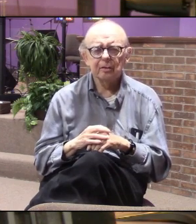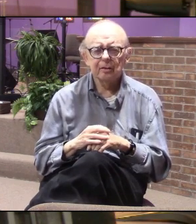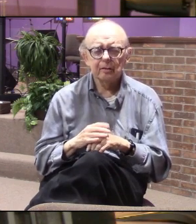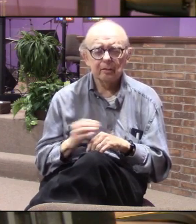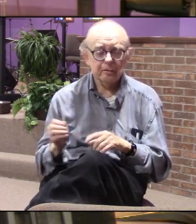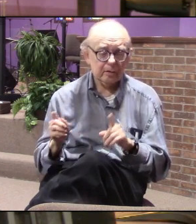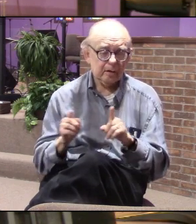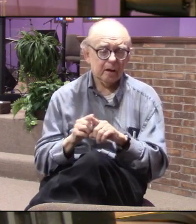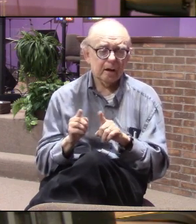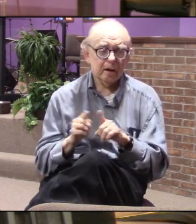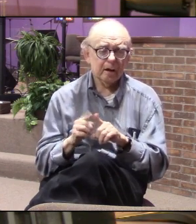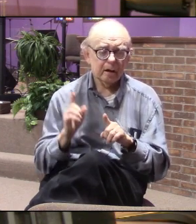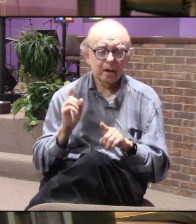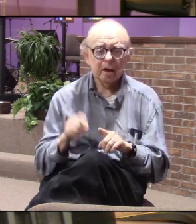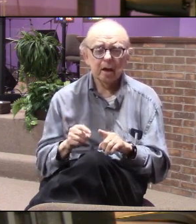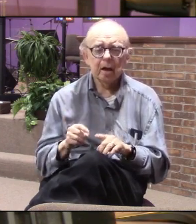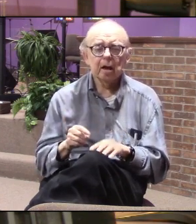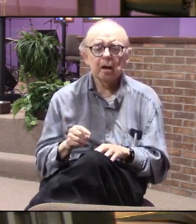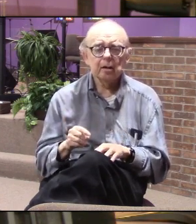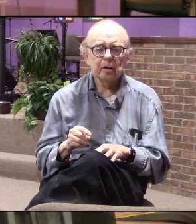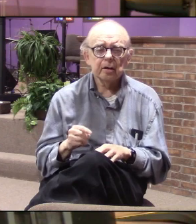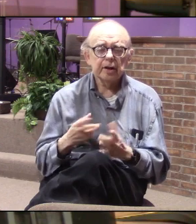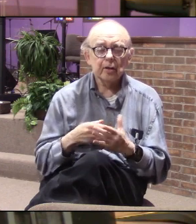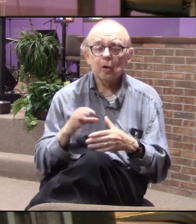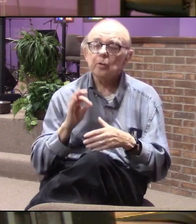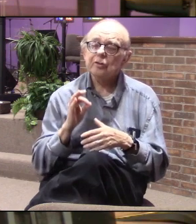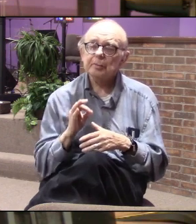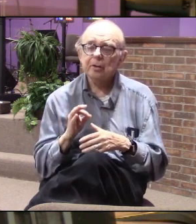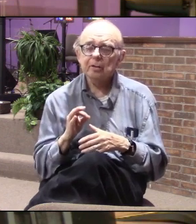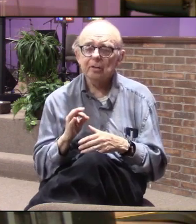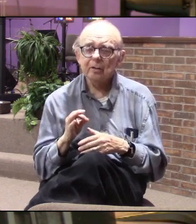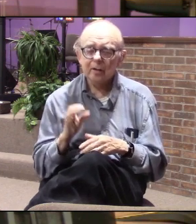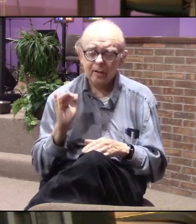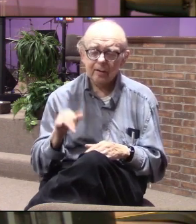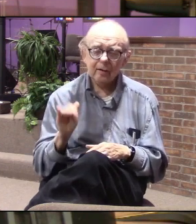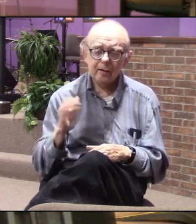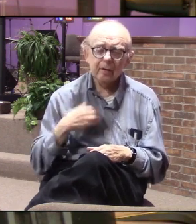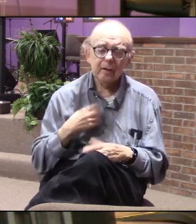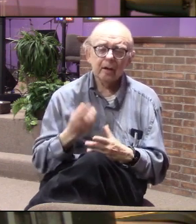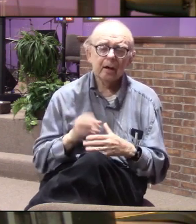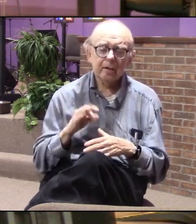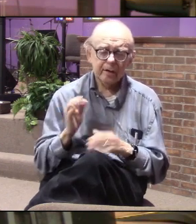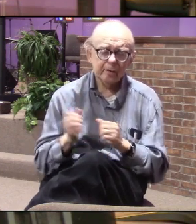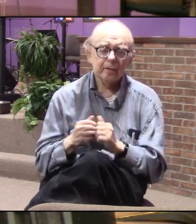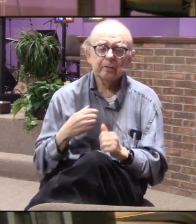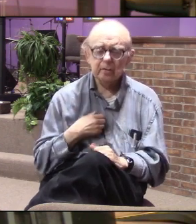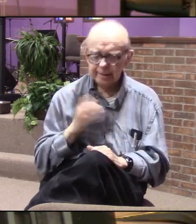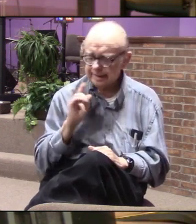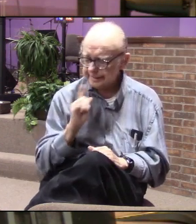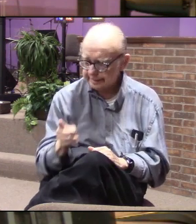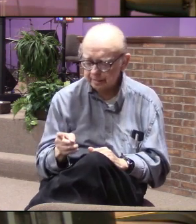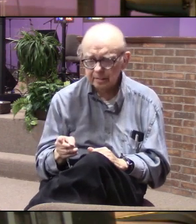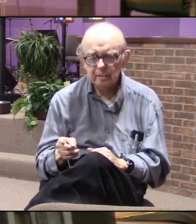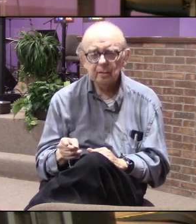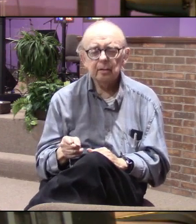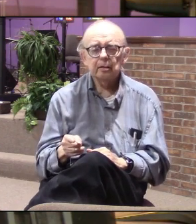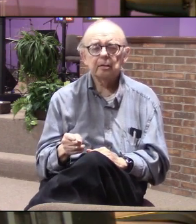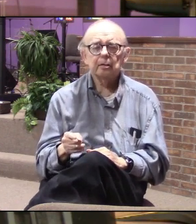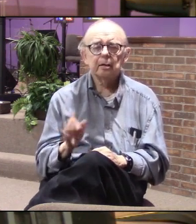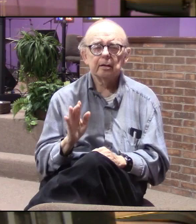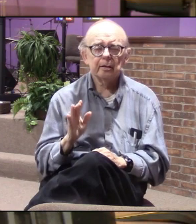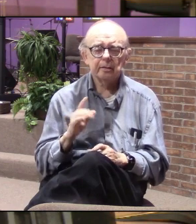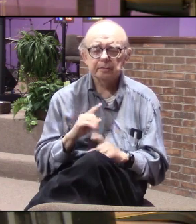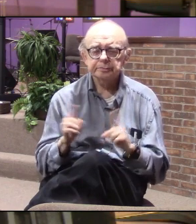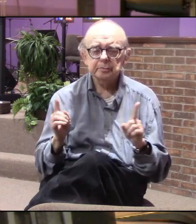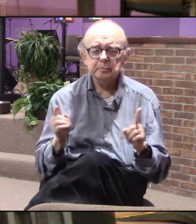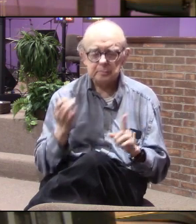And also, I need the Holy Spirit. Yes, do I have the Holy Spirit with me? Absolutely.